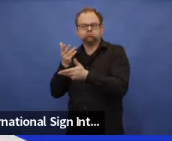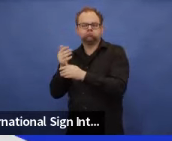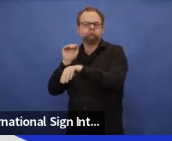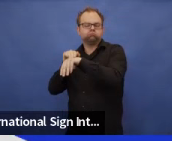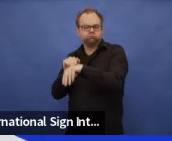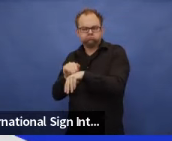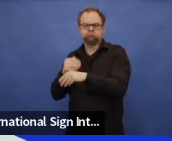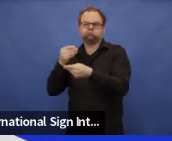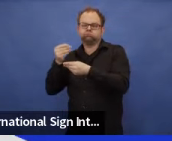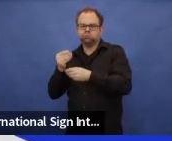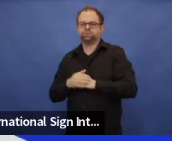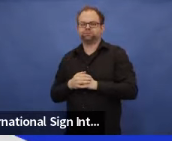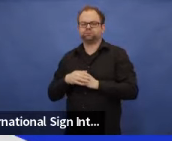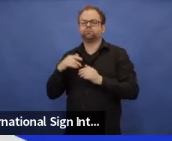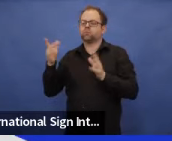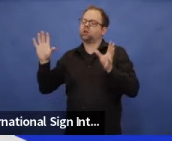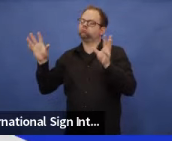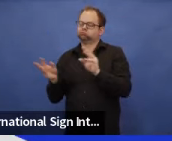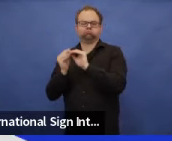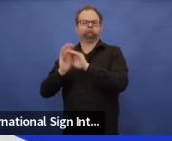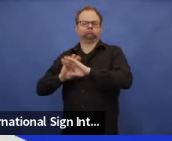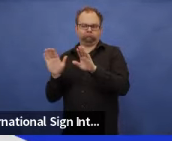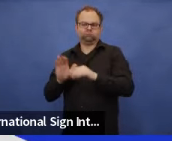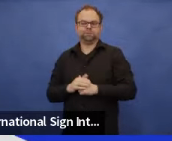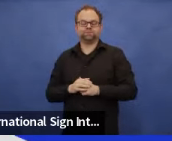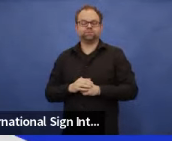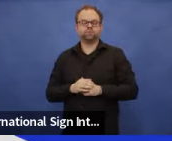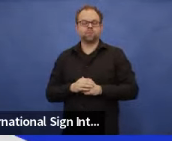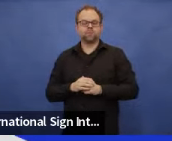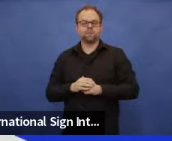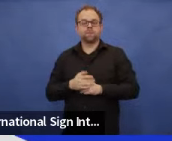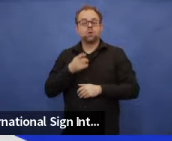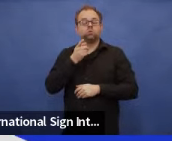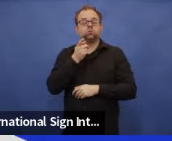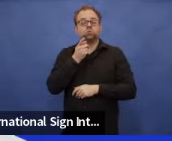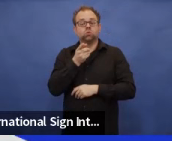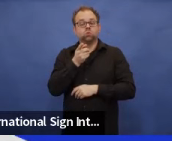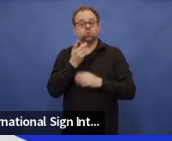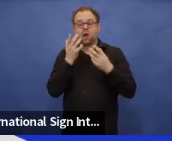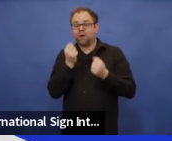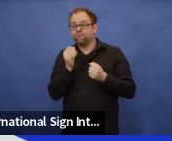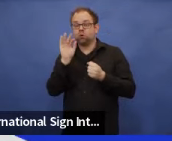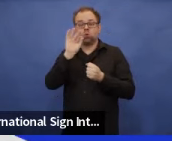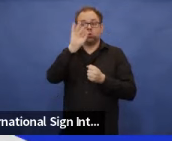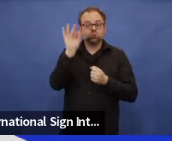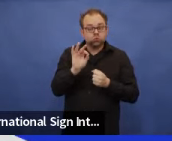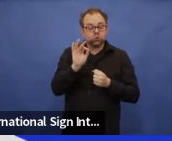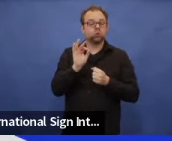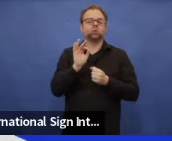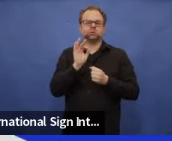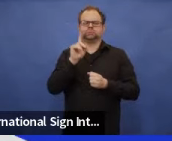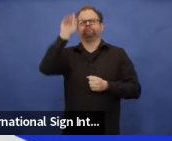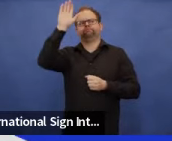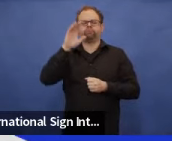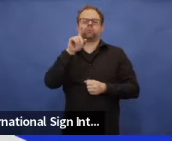have a session on children and old age in parallel with this one. Unfortunately, we have